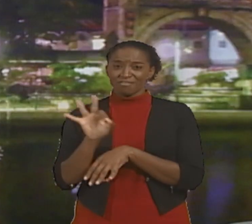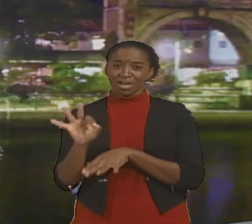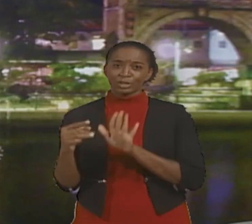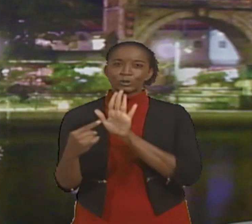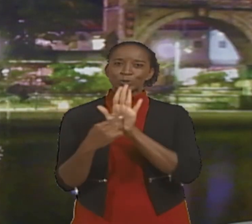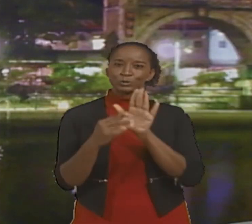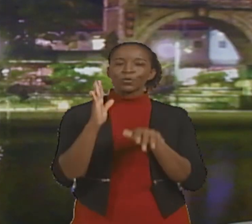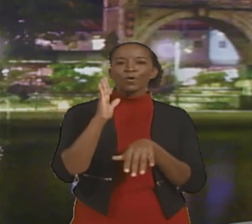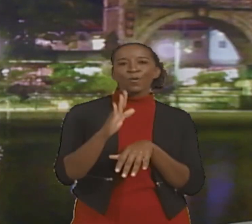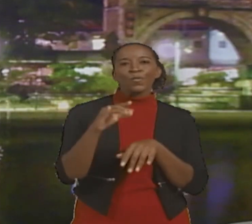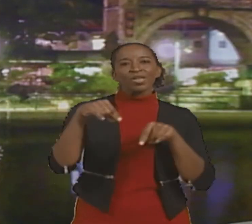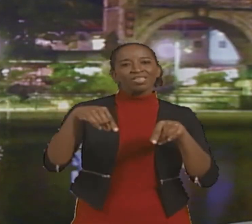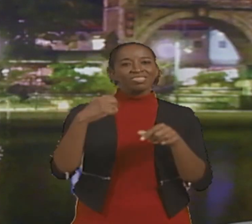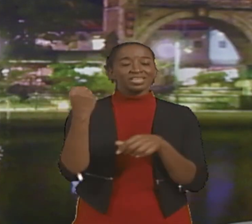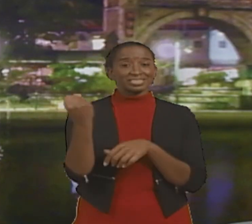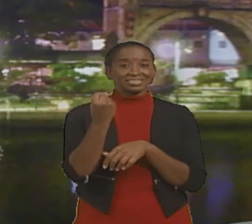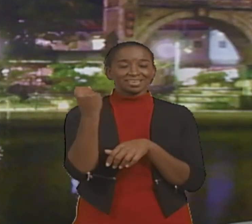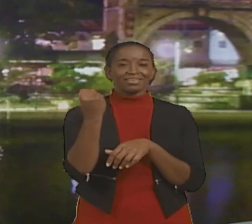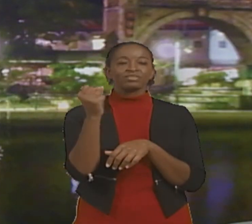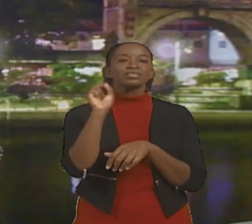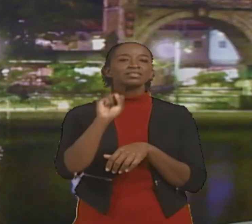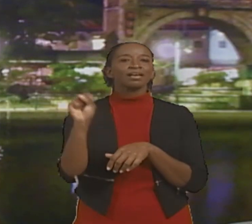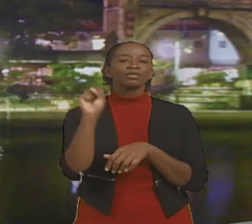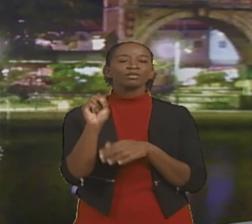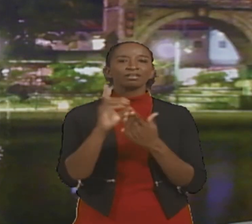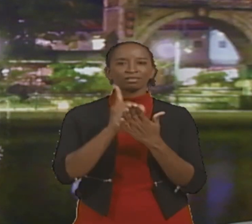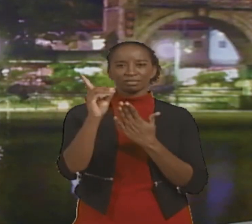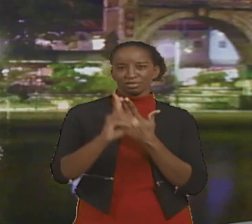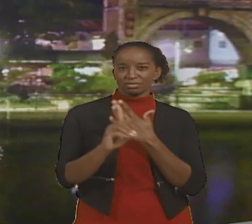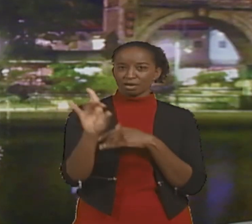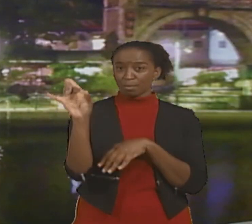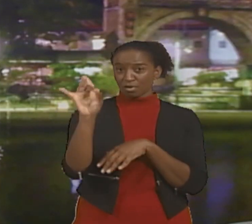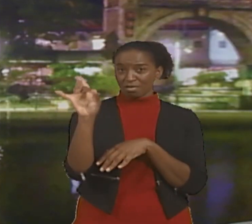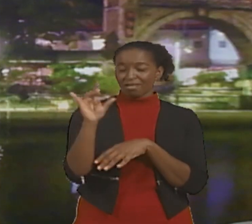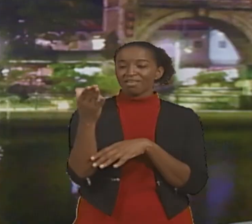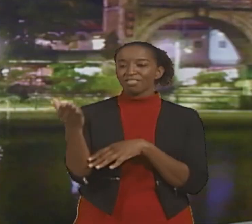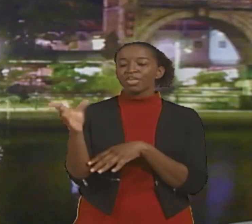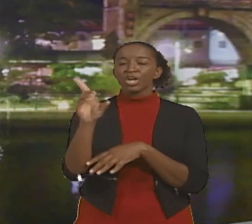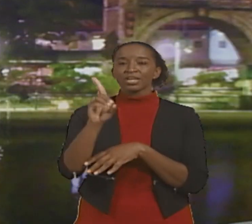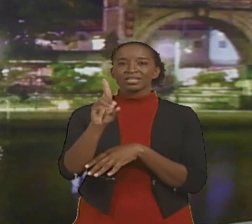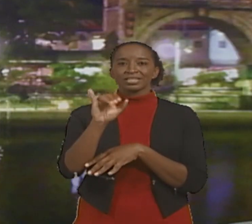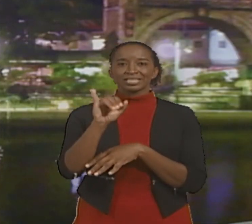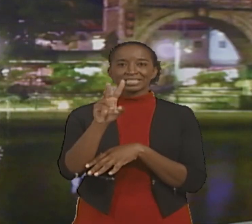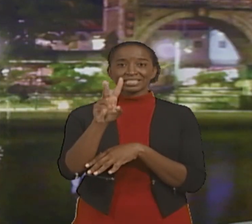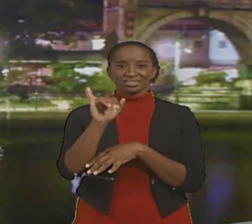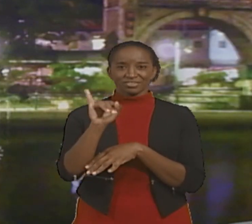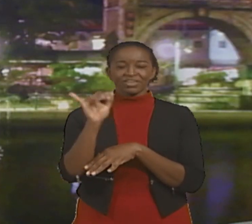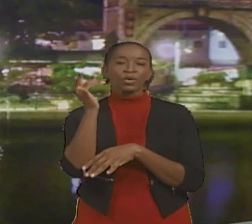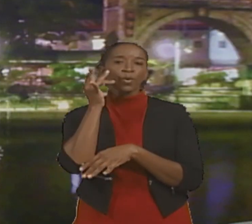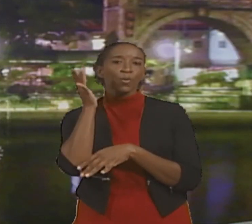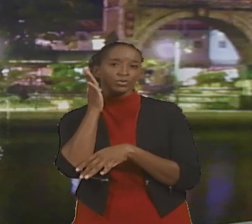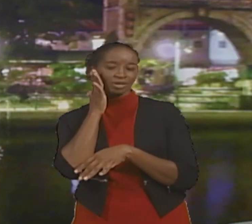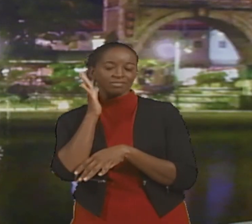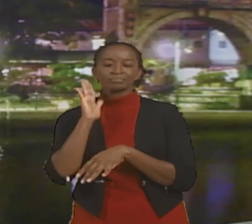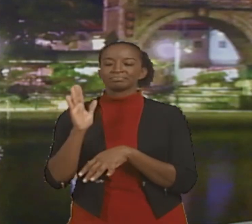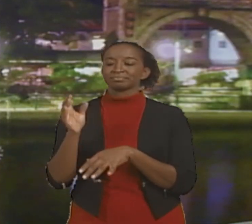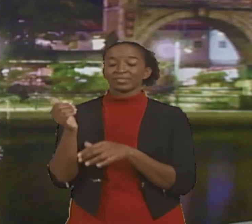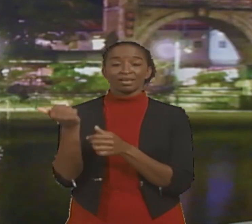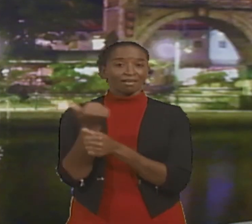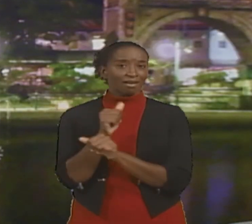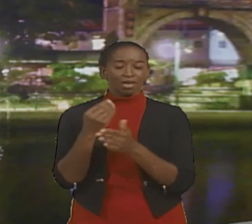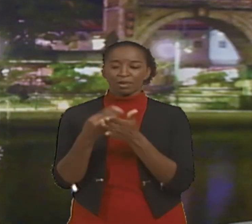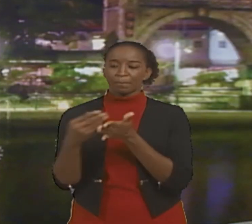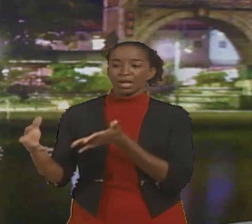Saturday, December 8th at the Divi South Winds Hotel. Now, proceeds from that show will go to benefit Jabez House as it continues to